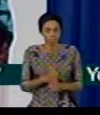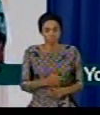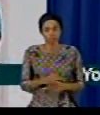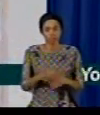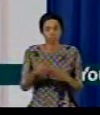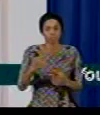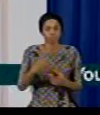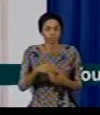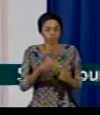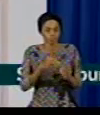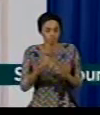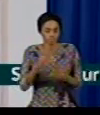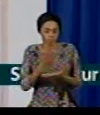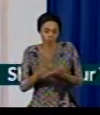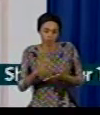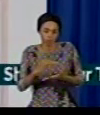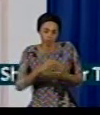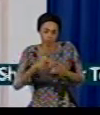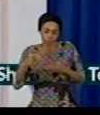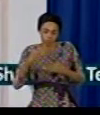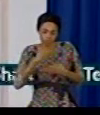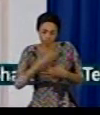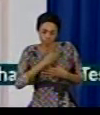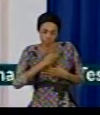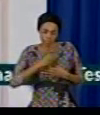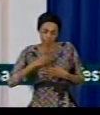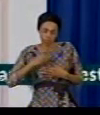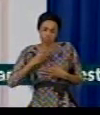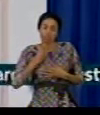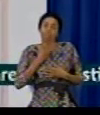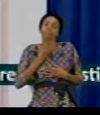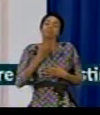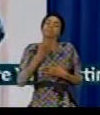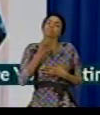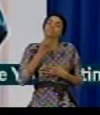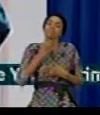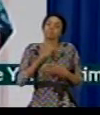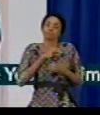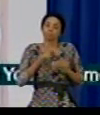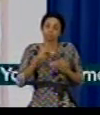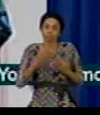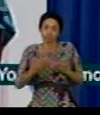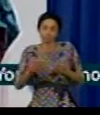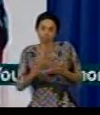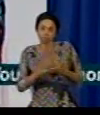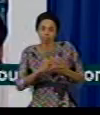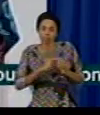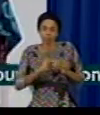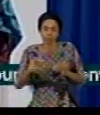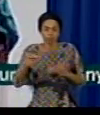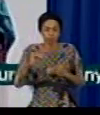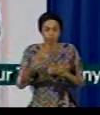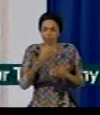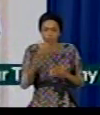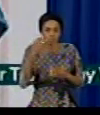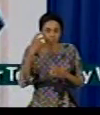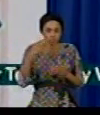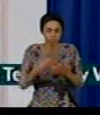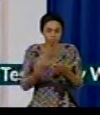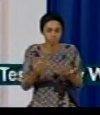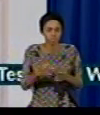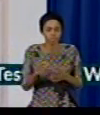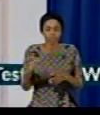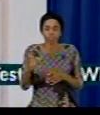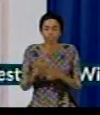up, brethren, you will pity me. Sometimes I endure the pains. I've taken a lot of medication to no